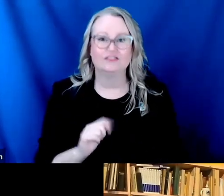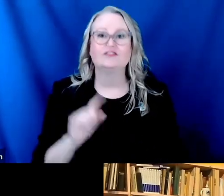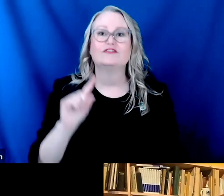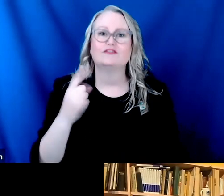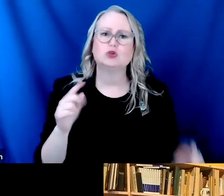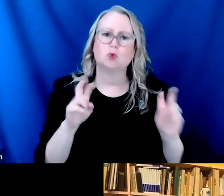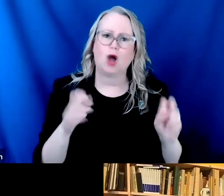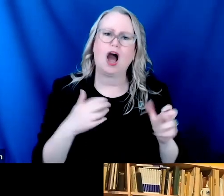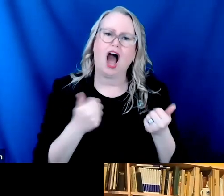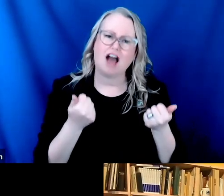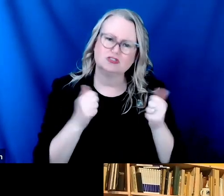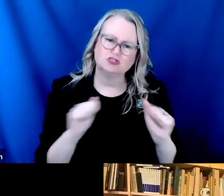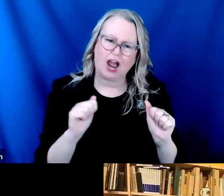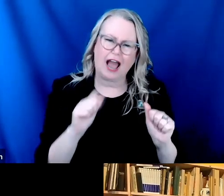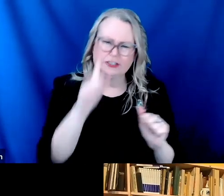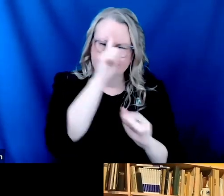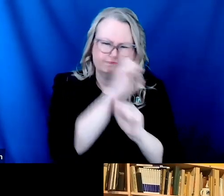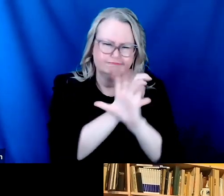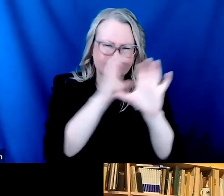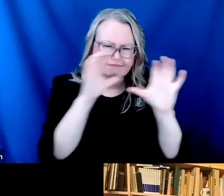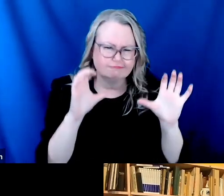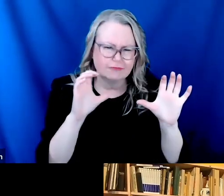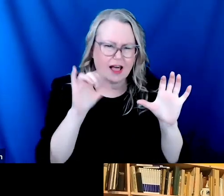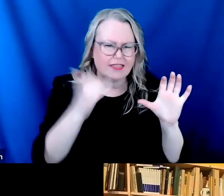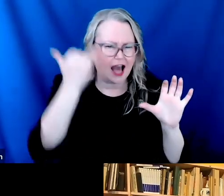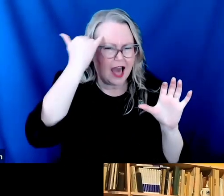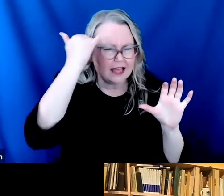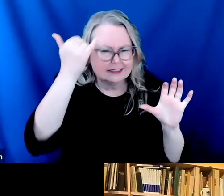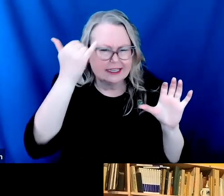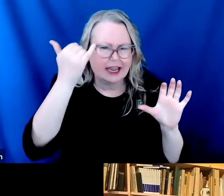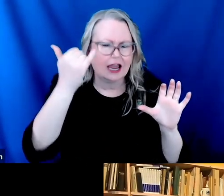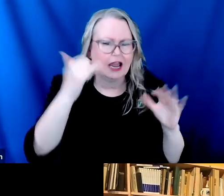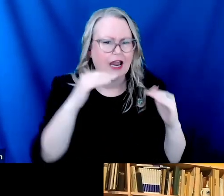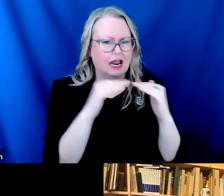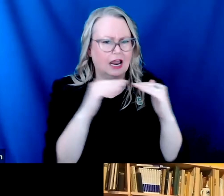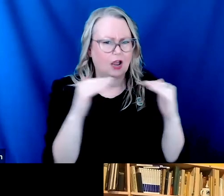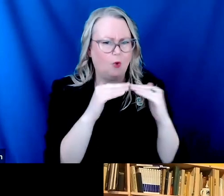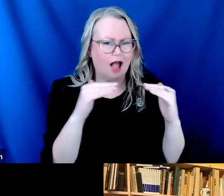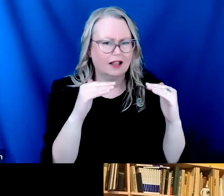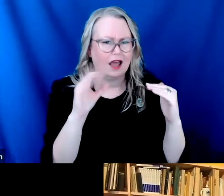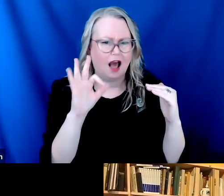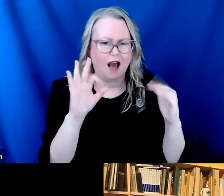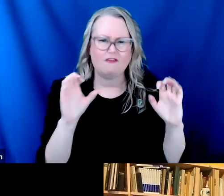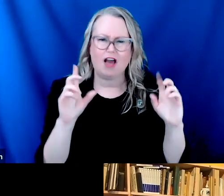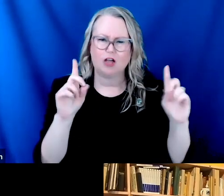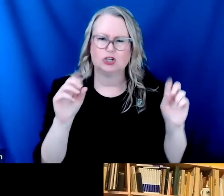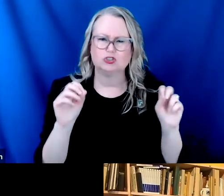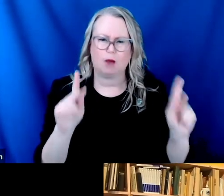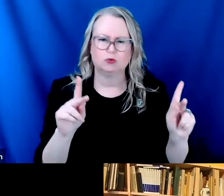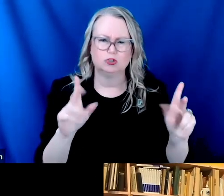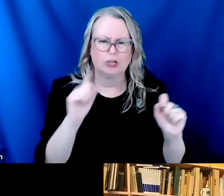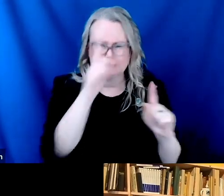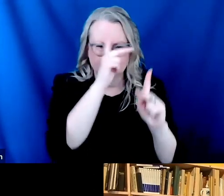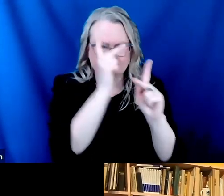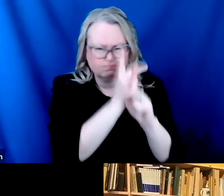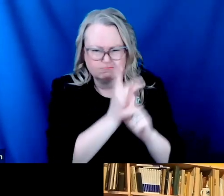tried to reconceptualize a widely accepted notion concerning equality of educational opportunity. Some of